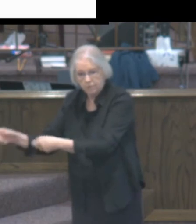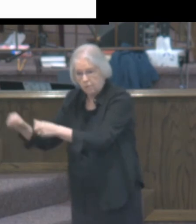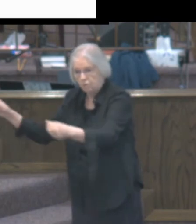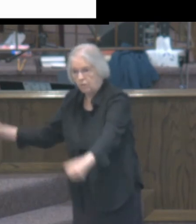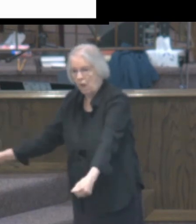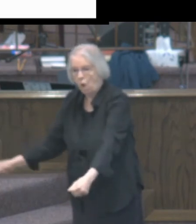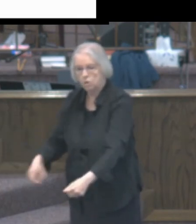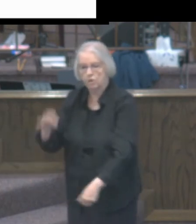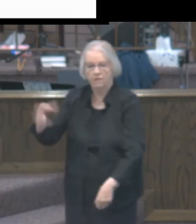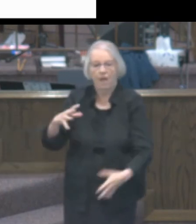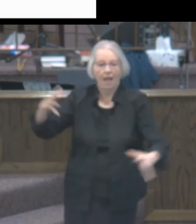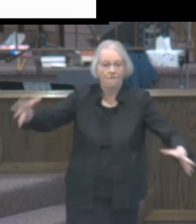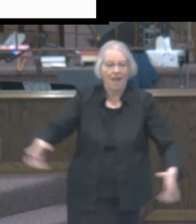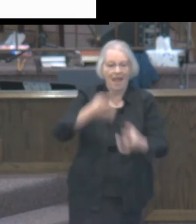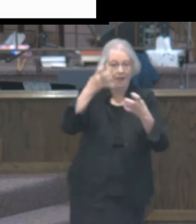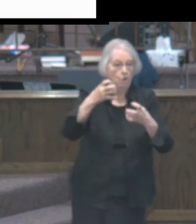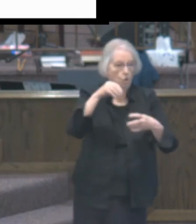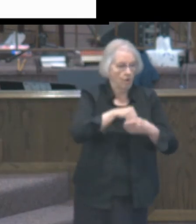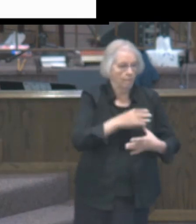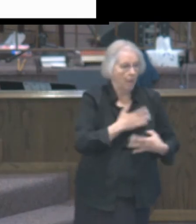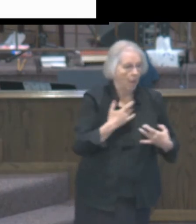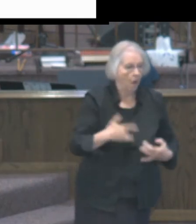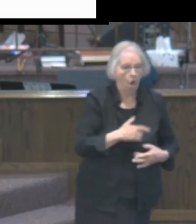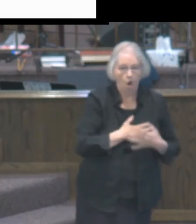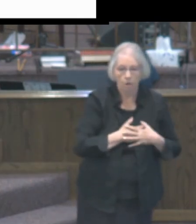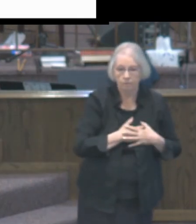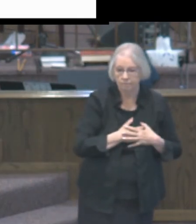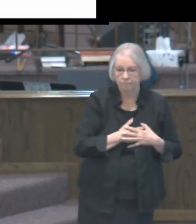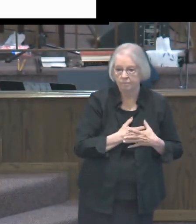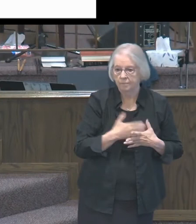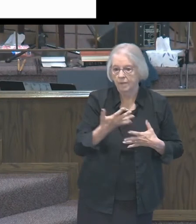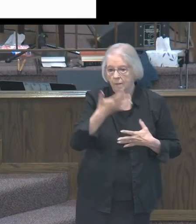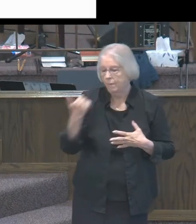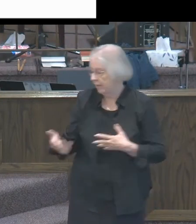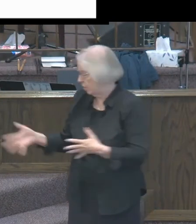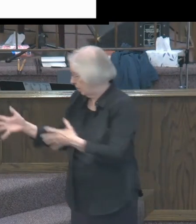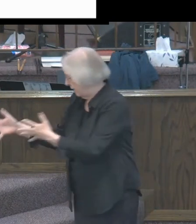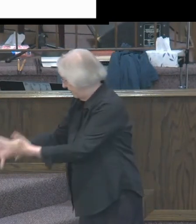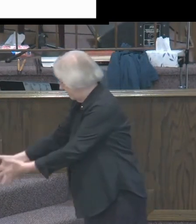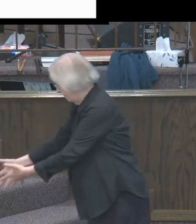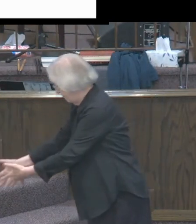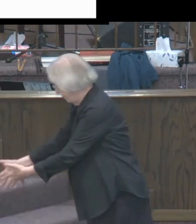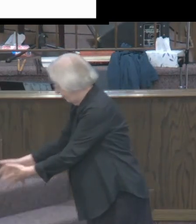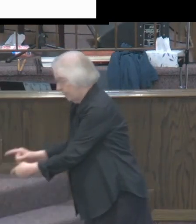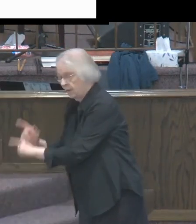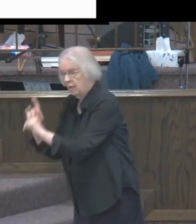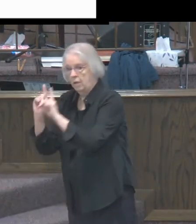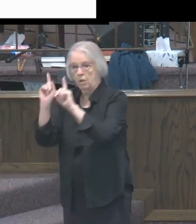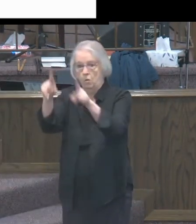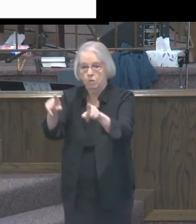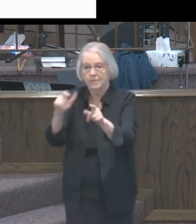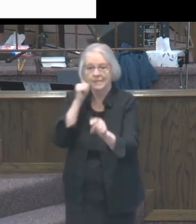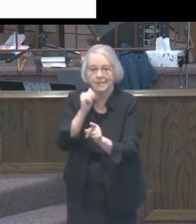be reconciled, then come back and place your hand on the